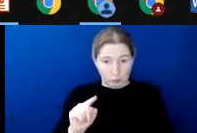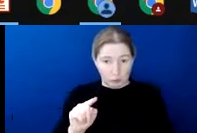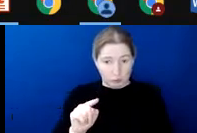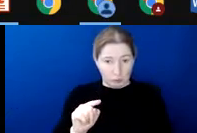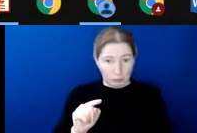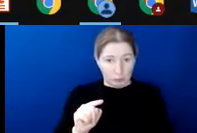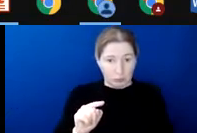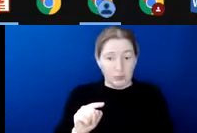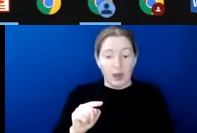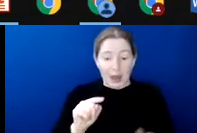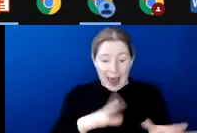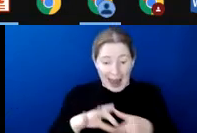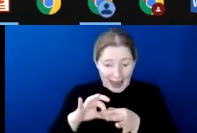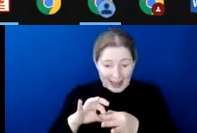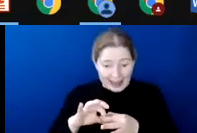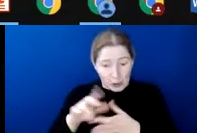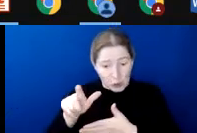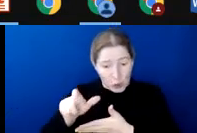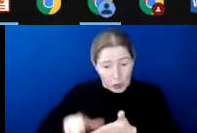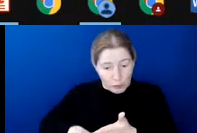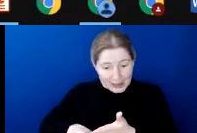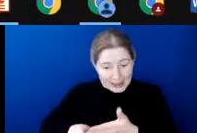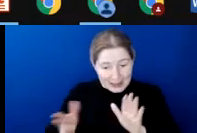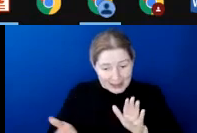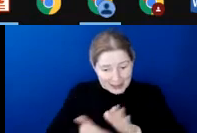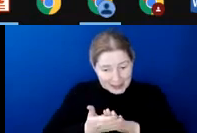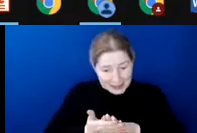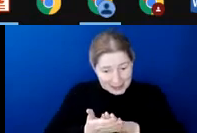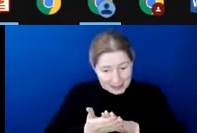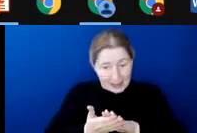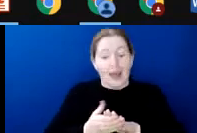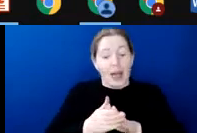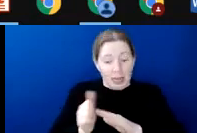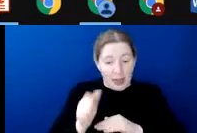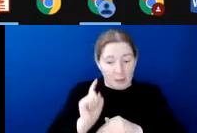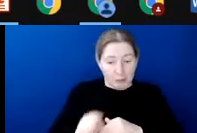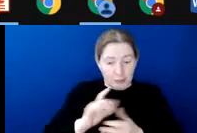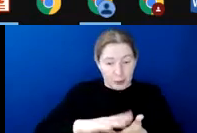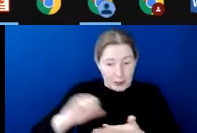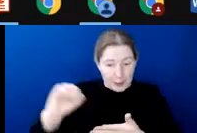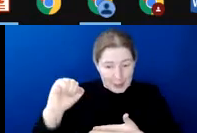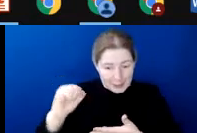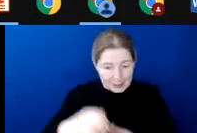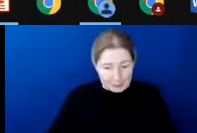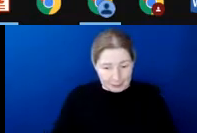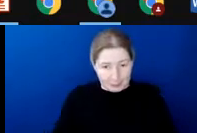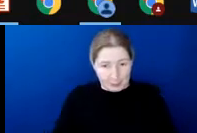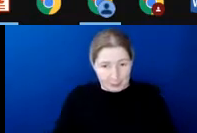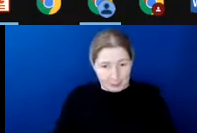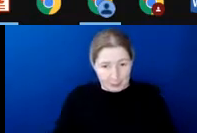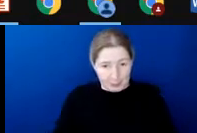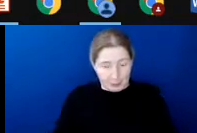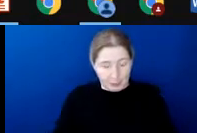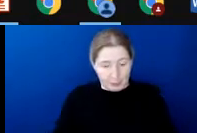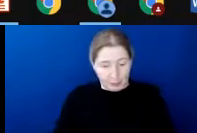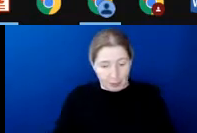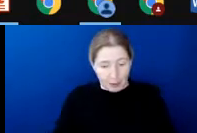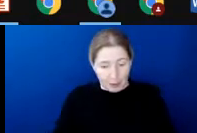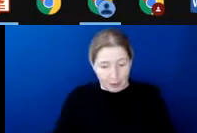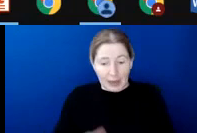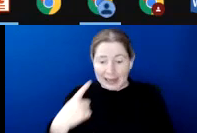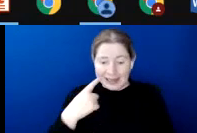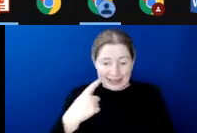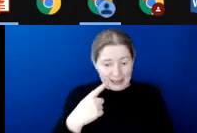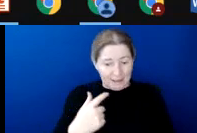receipt to add to this one, and then submit. Easy for the user to handle.